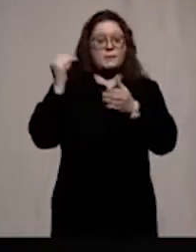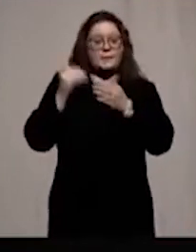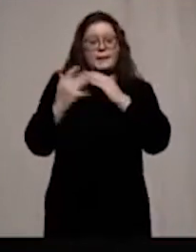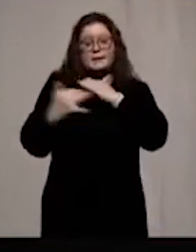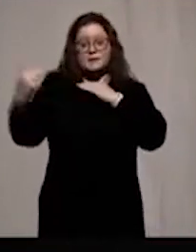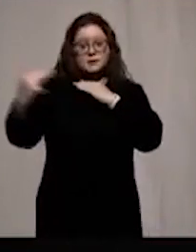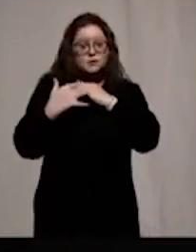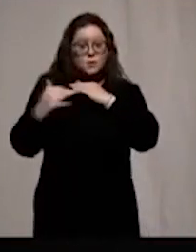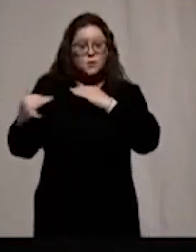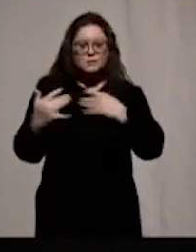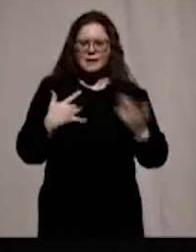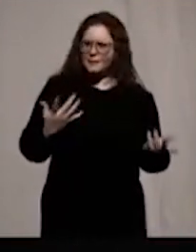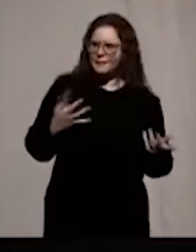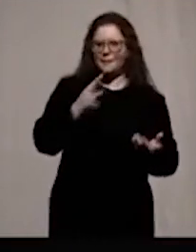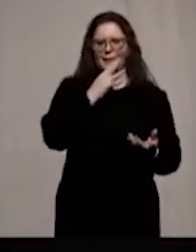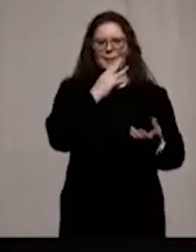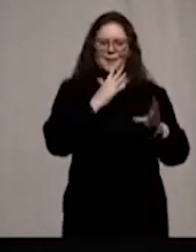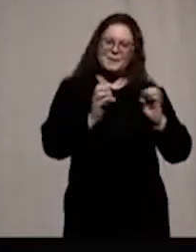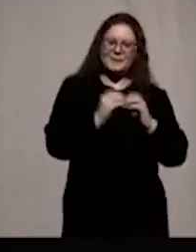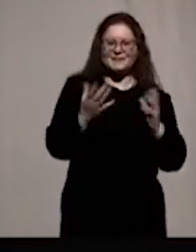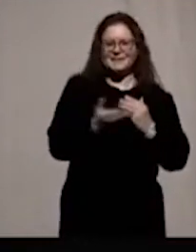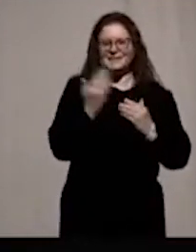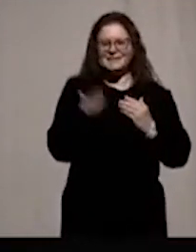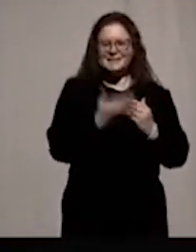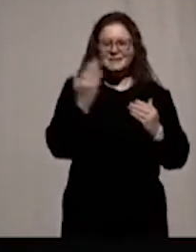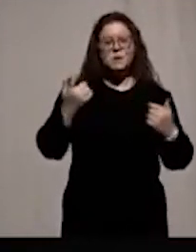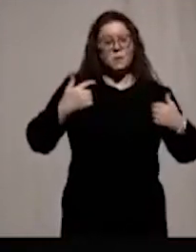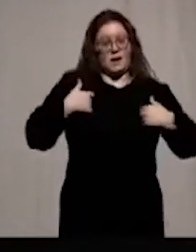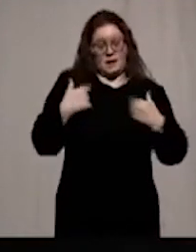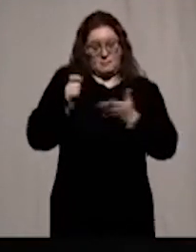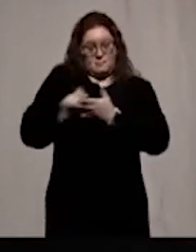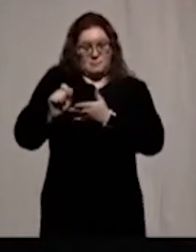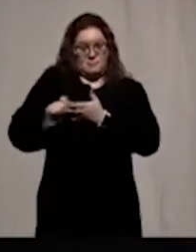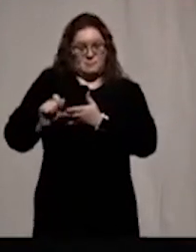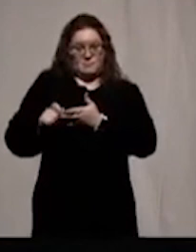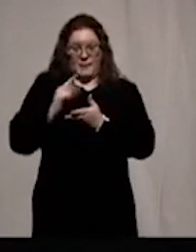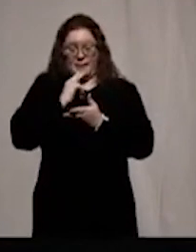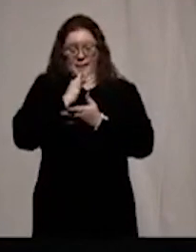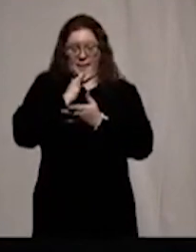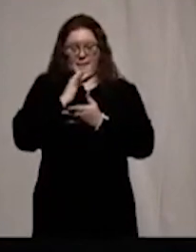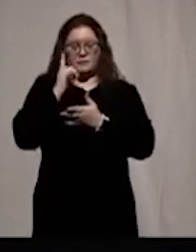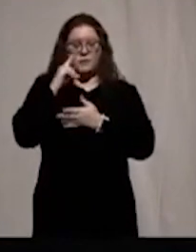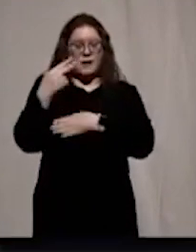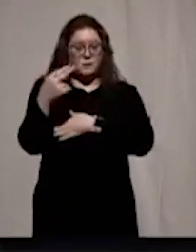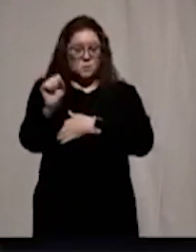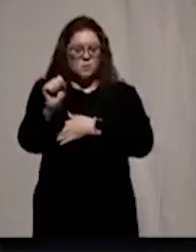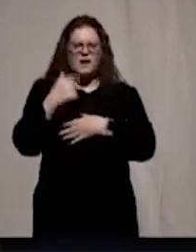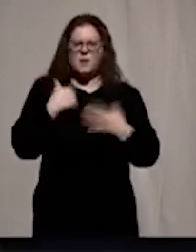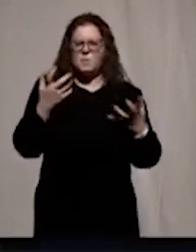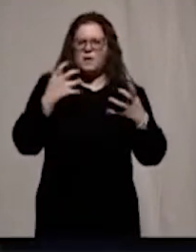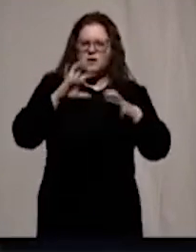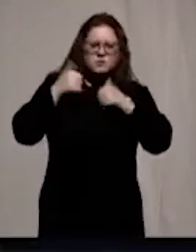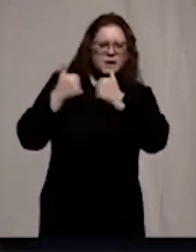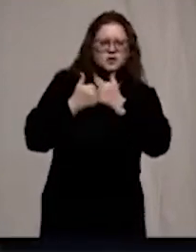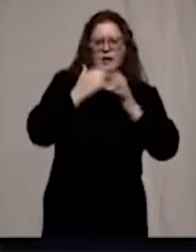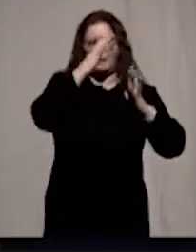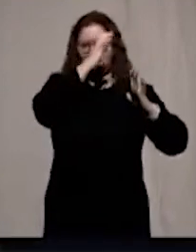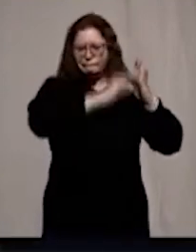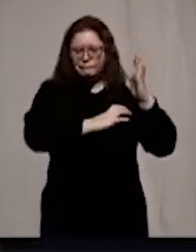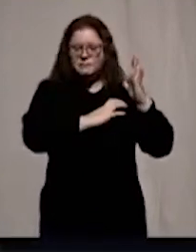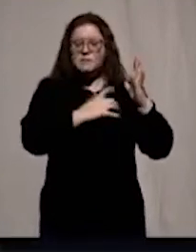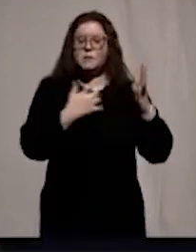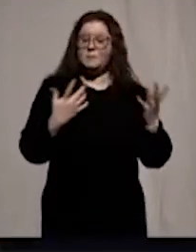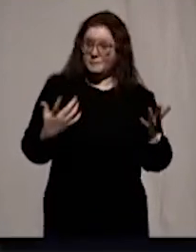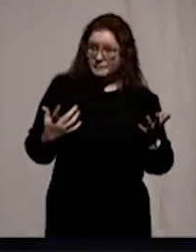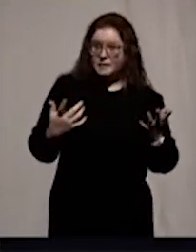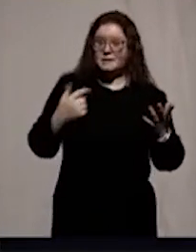twister who? So here's a tongue twister that I wrote in high school actually, as like, I was like, I needed something really challenging, really long. But I noticed that this was when I was